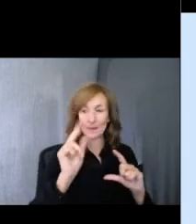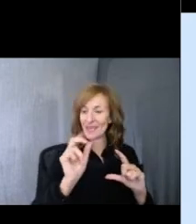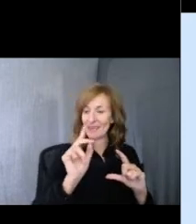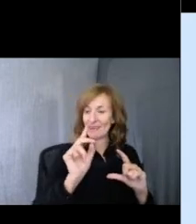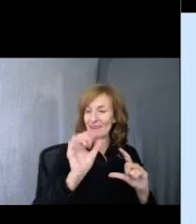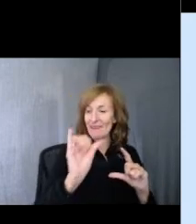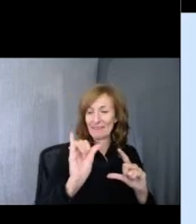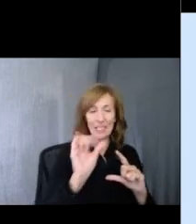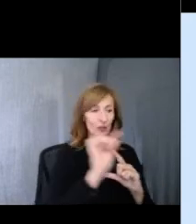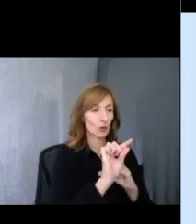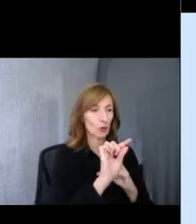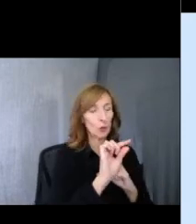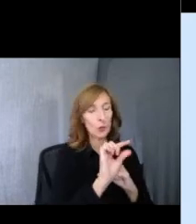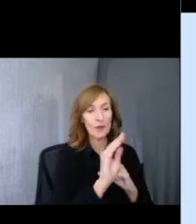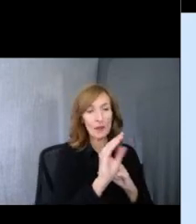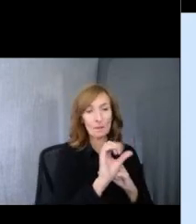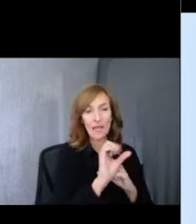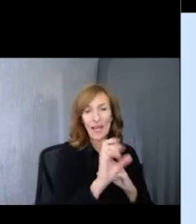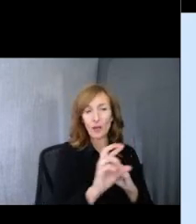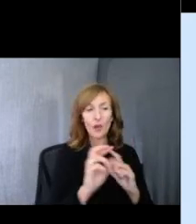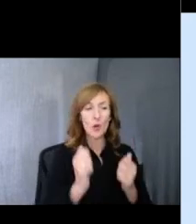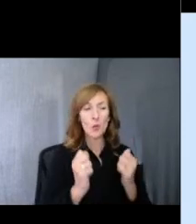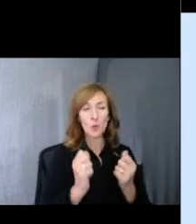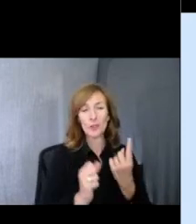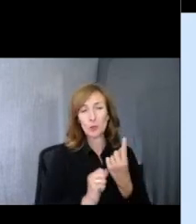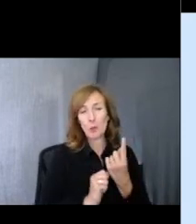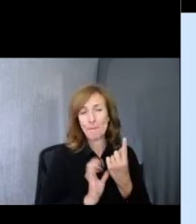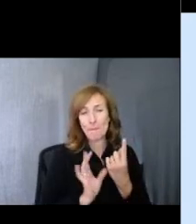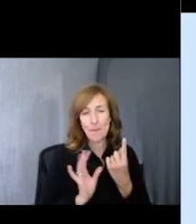the ureter or the urethra?